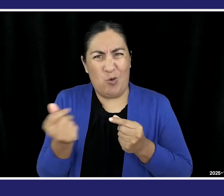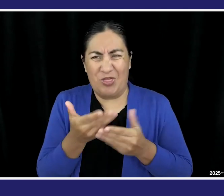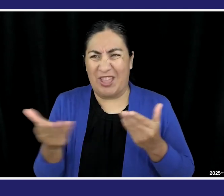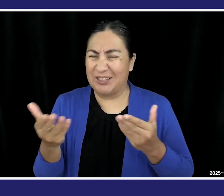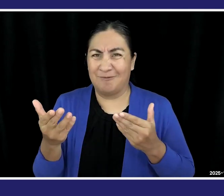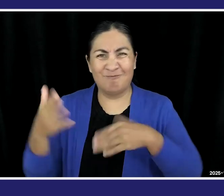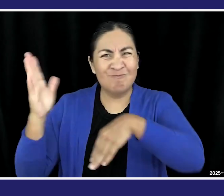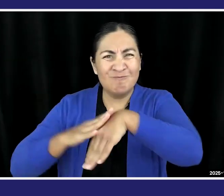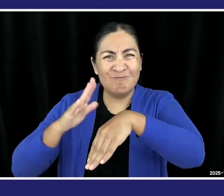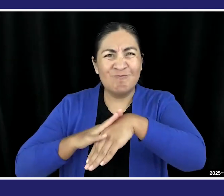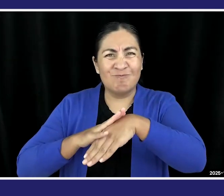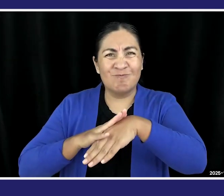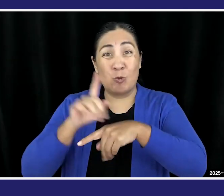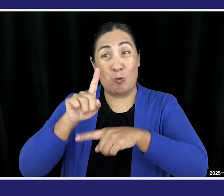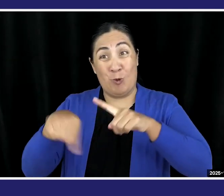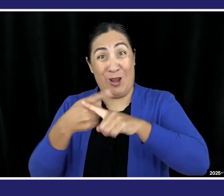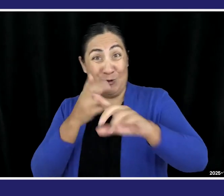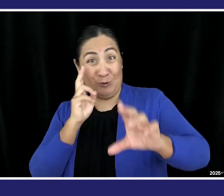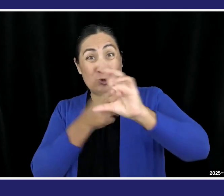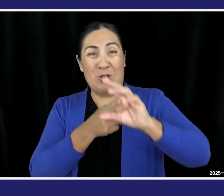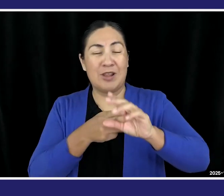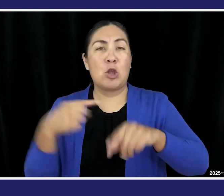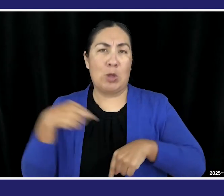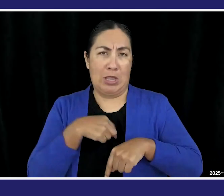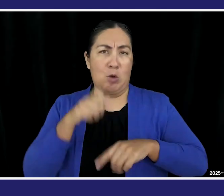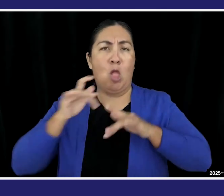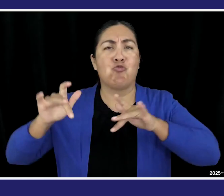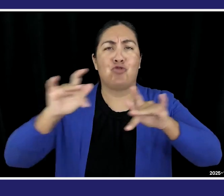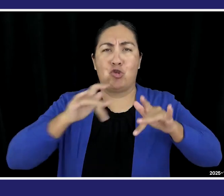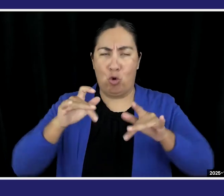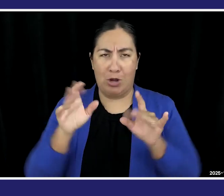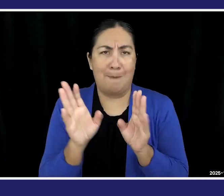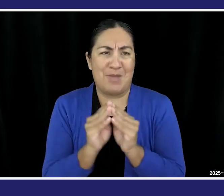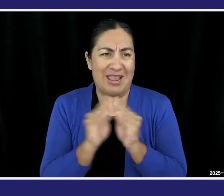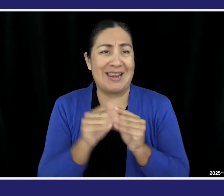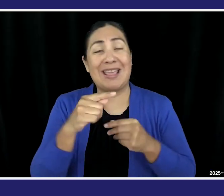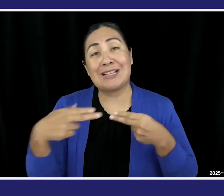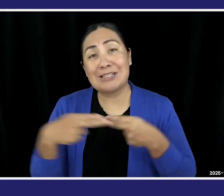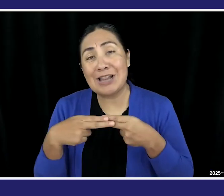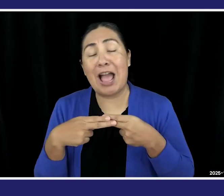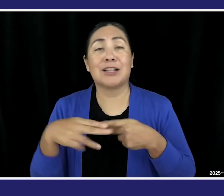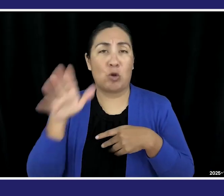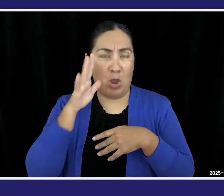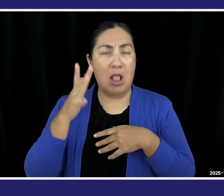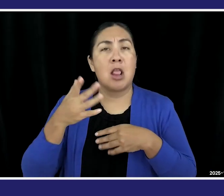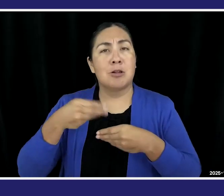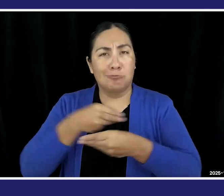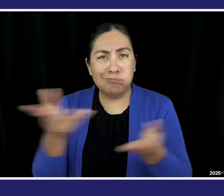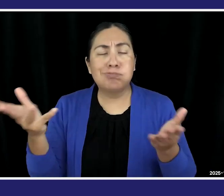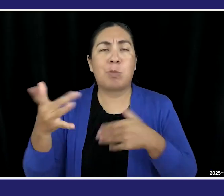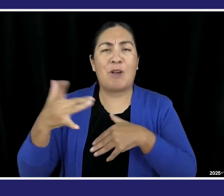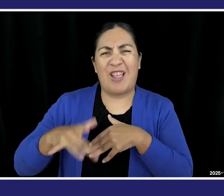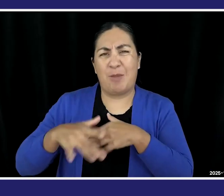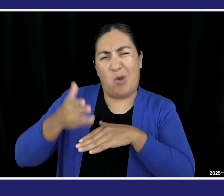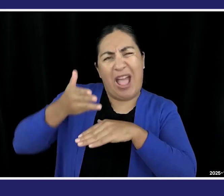is being recorded. The recording of the meeting and the slides will be made available some point after the end